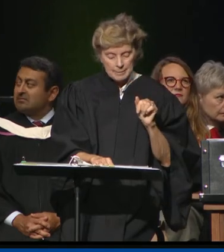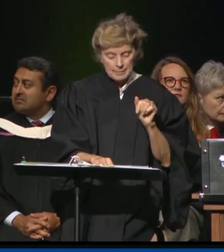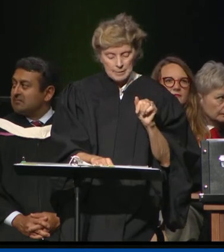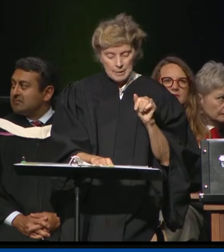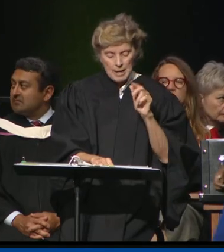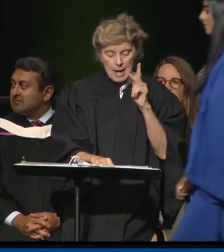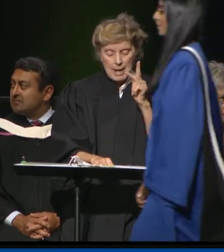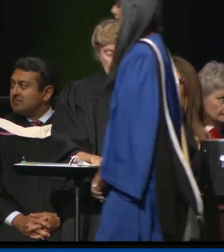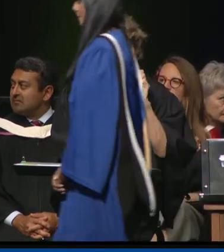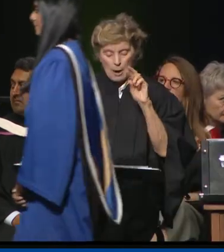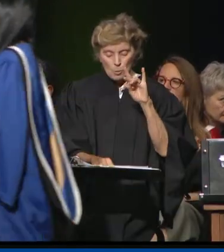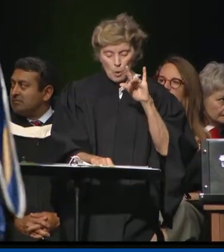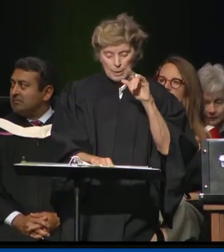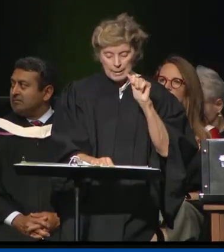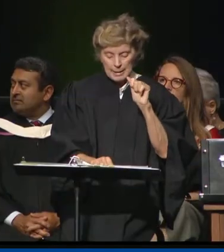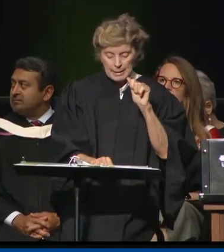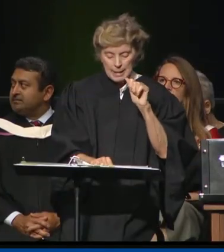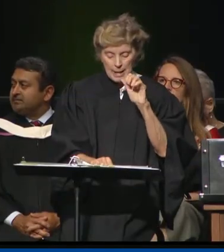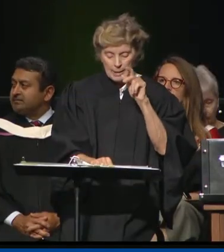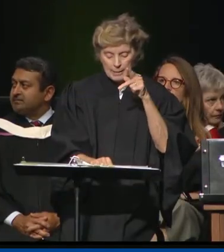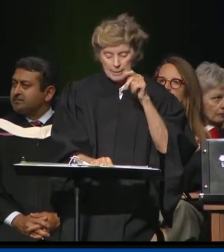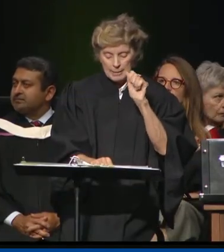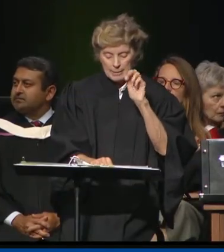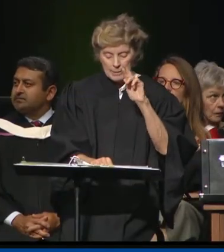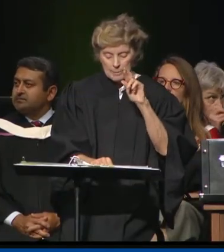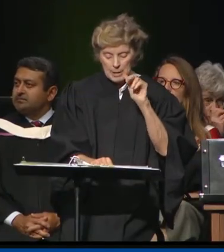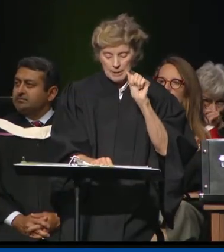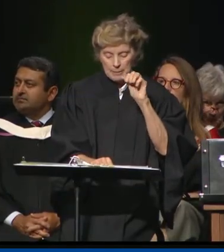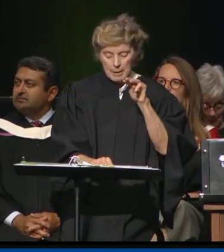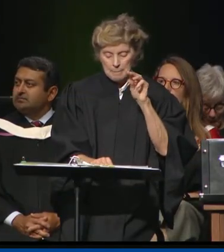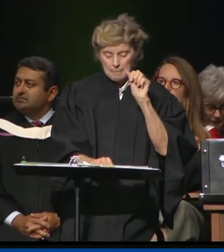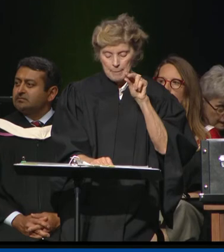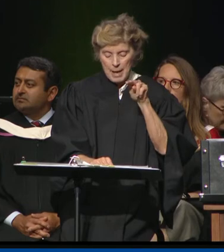Carolina Anton Paramanayagam.